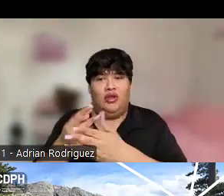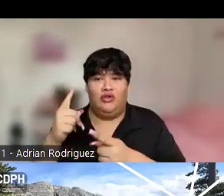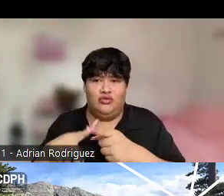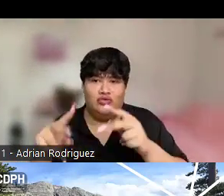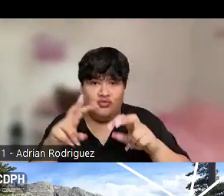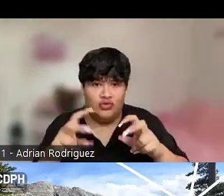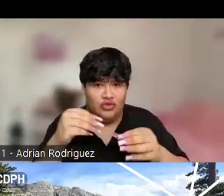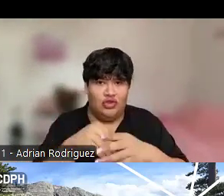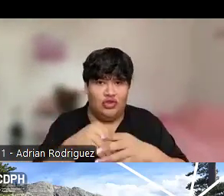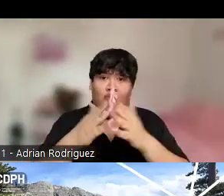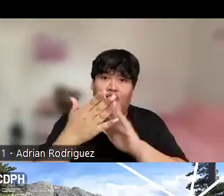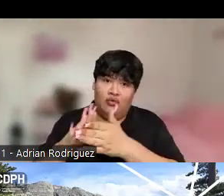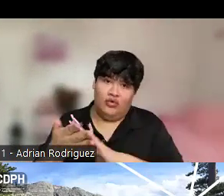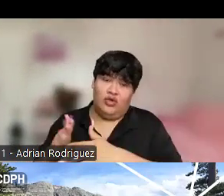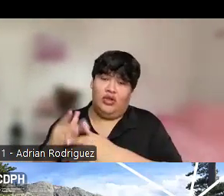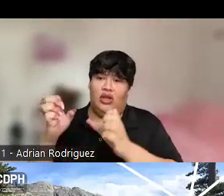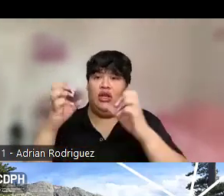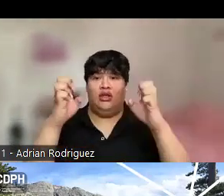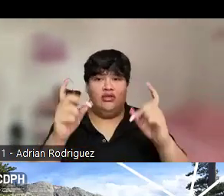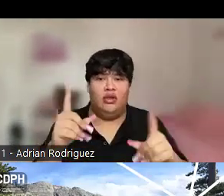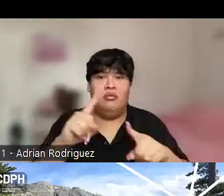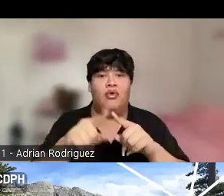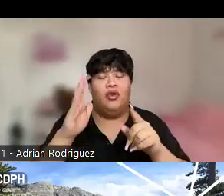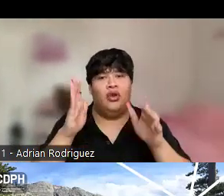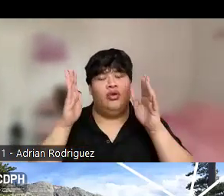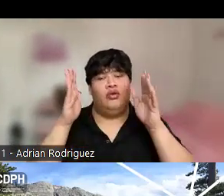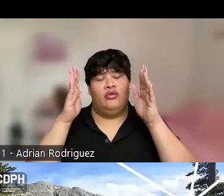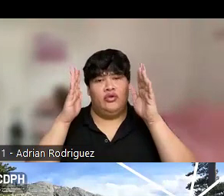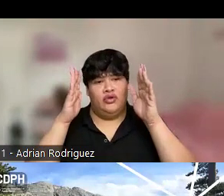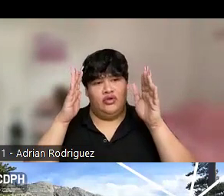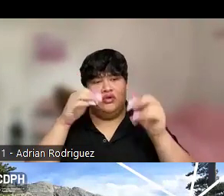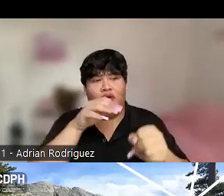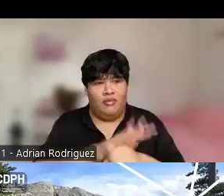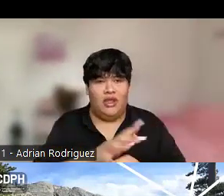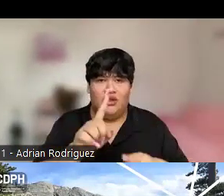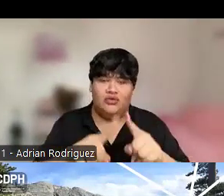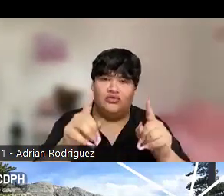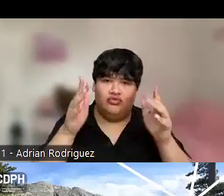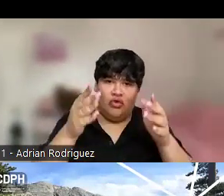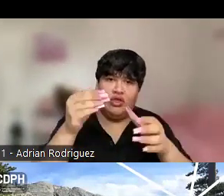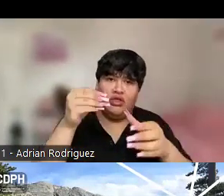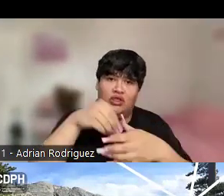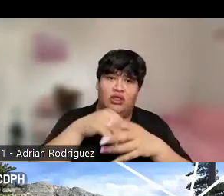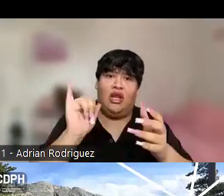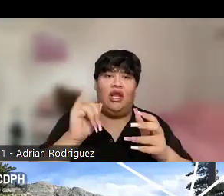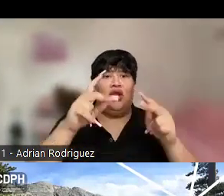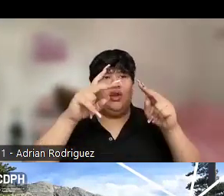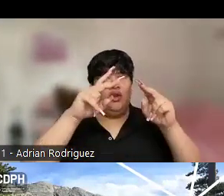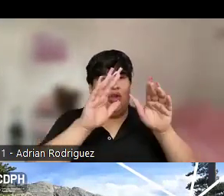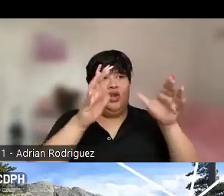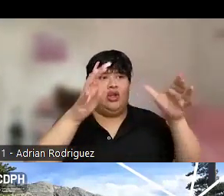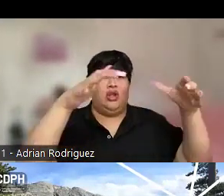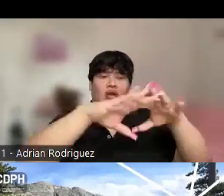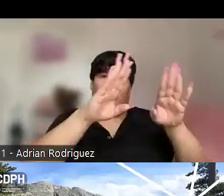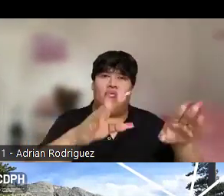community education, we are committed to serving as a resource hub and have framed our priorities as the